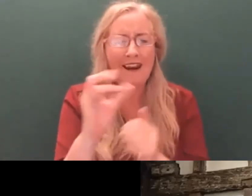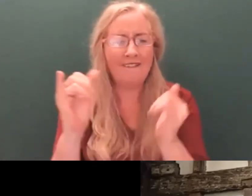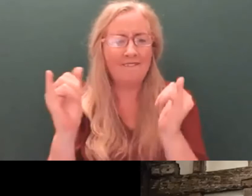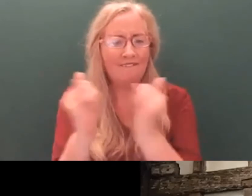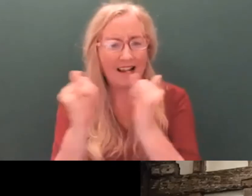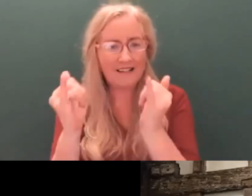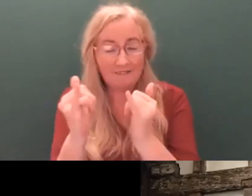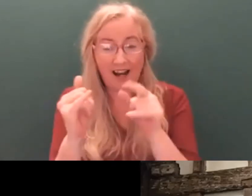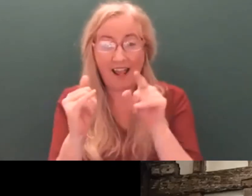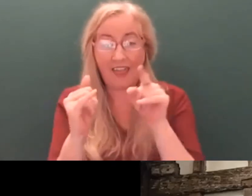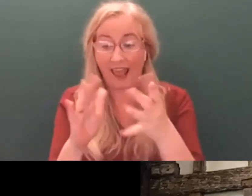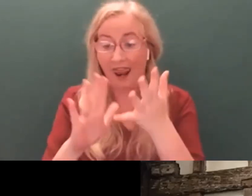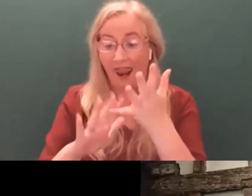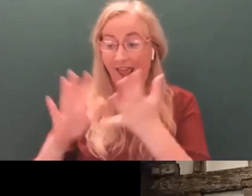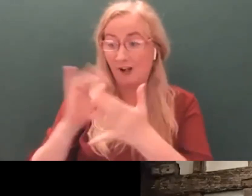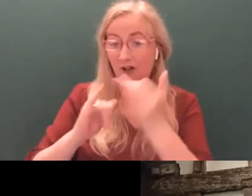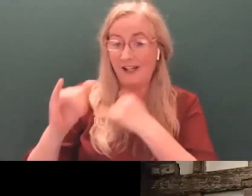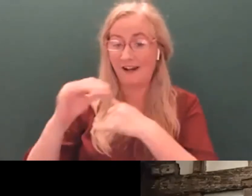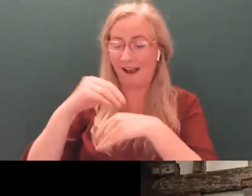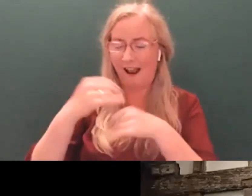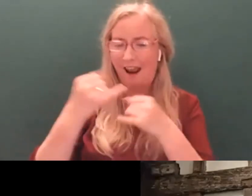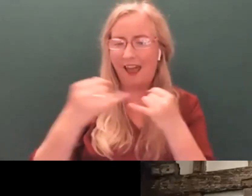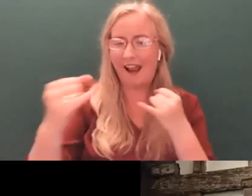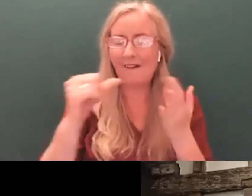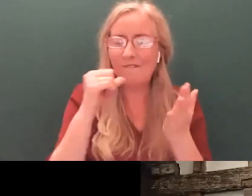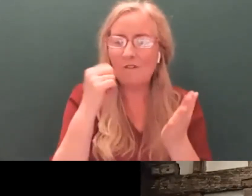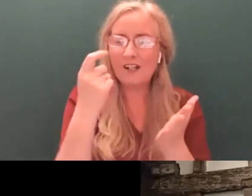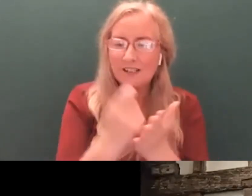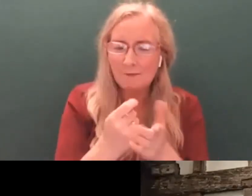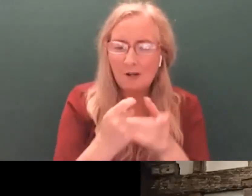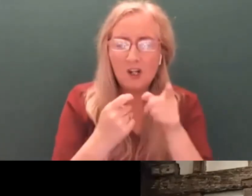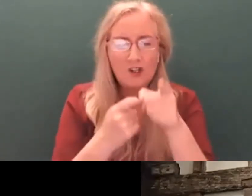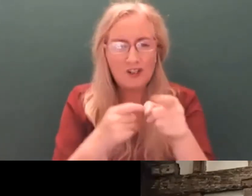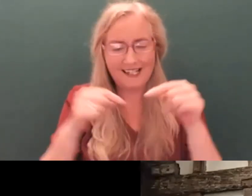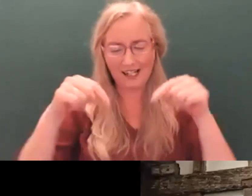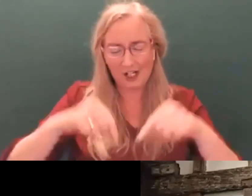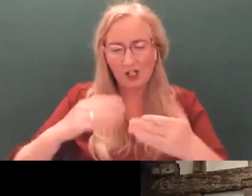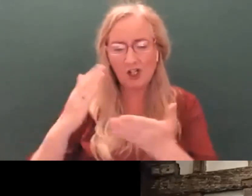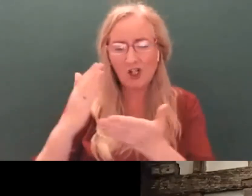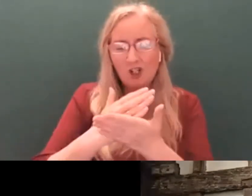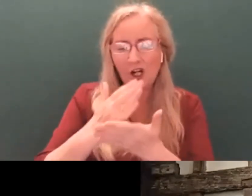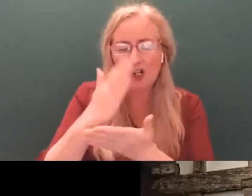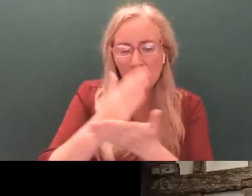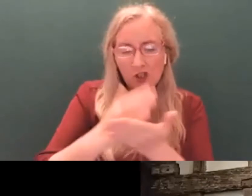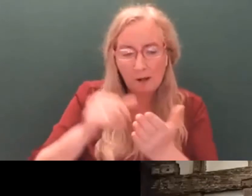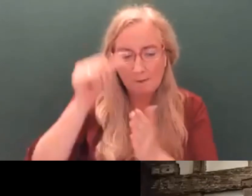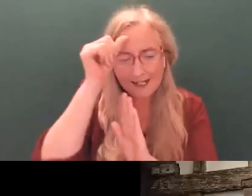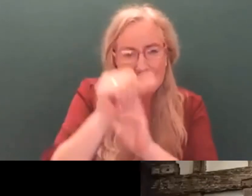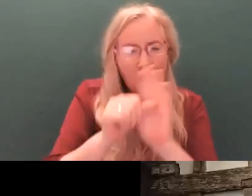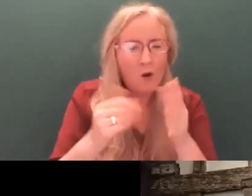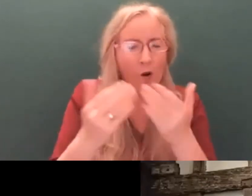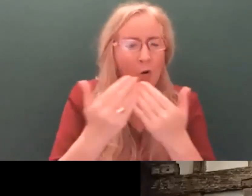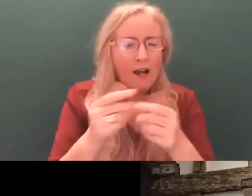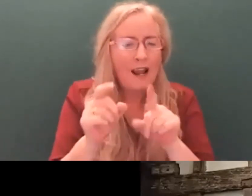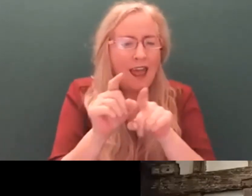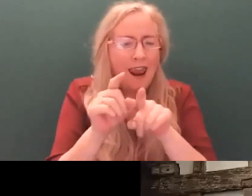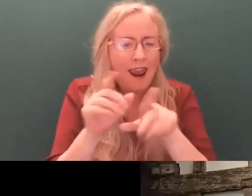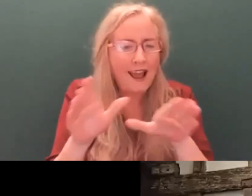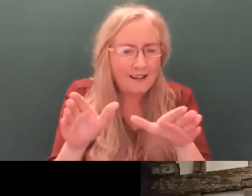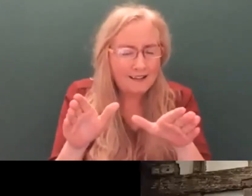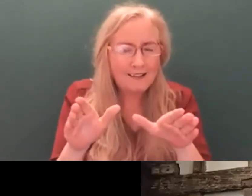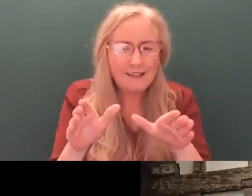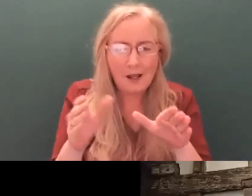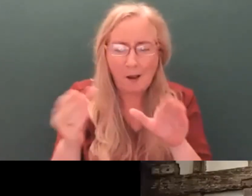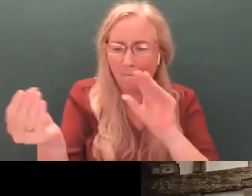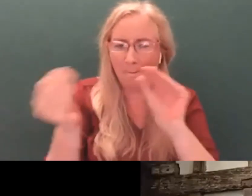which last year went online for the first time, and so she's here to share some of the experience of what it was like to put an